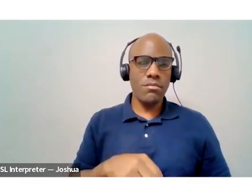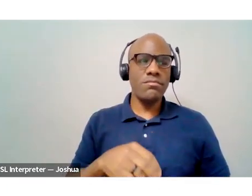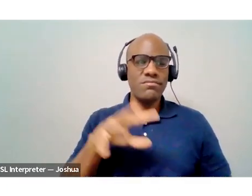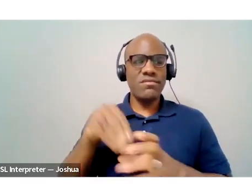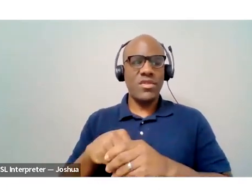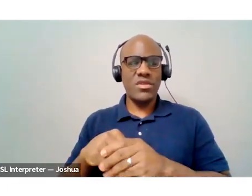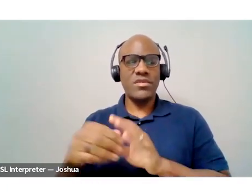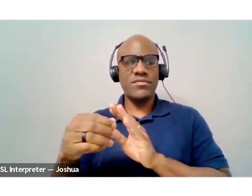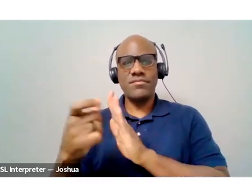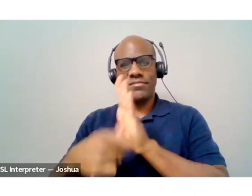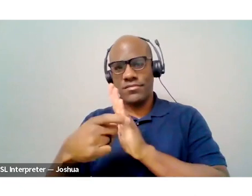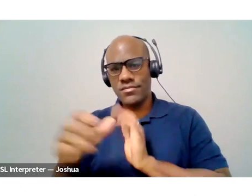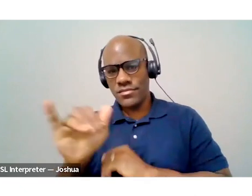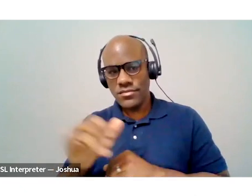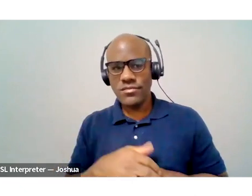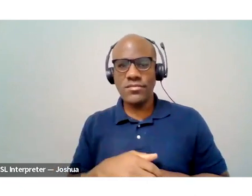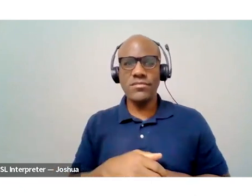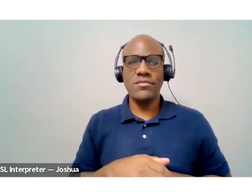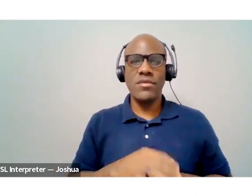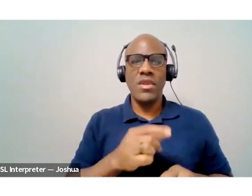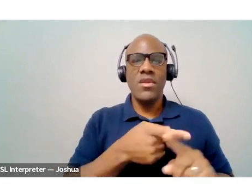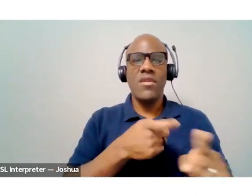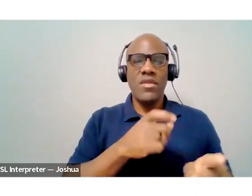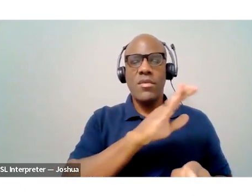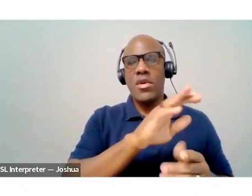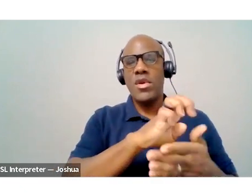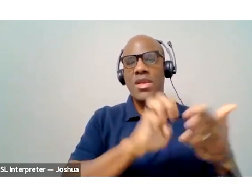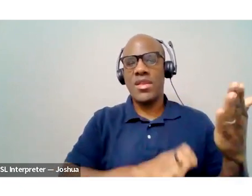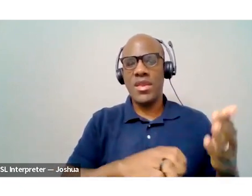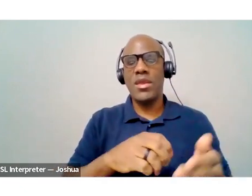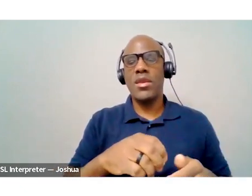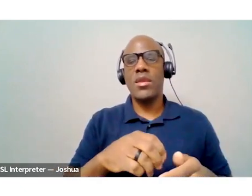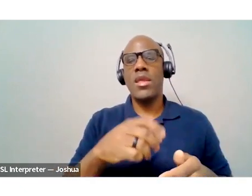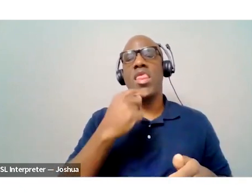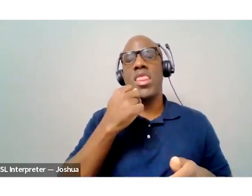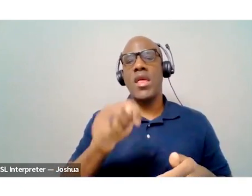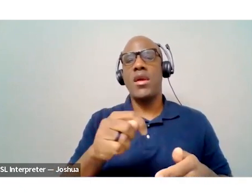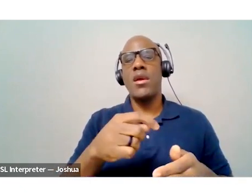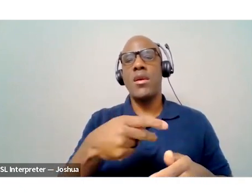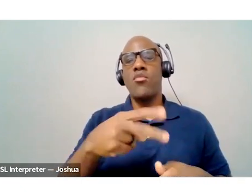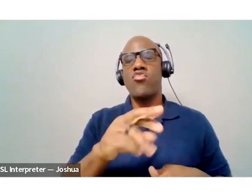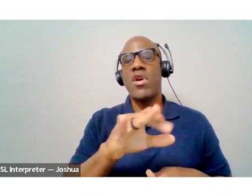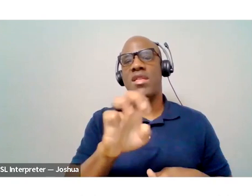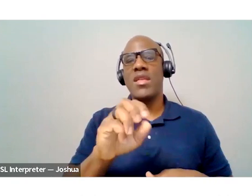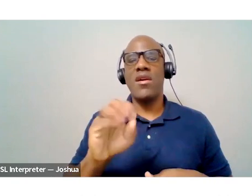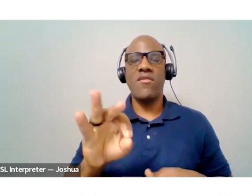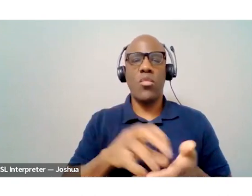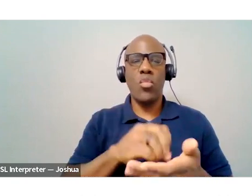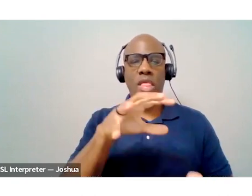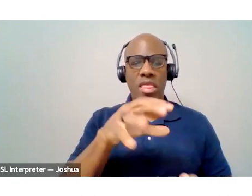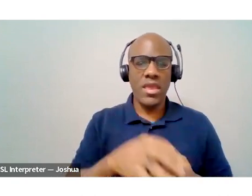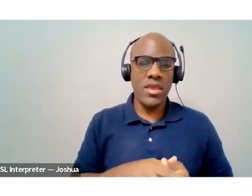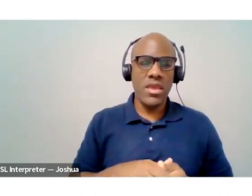Care, that all of us, struggle to turn data into information, into knowledge, and we hope into wisdom. In the